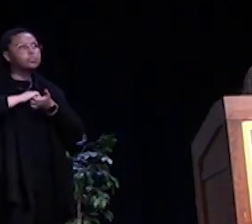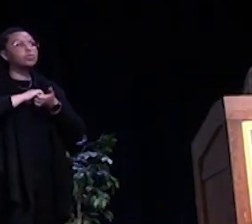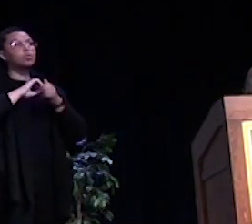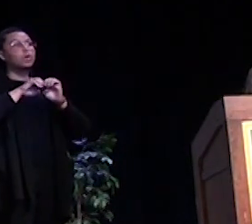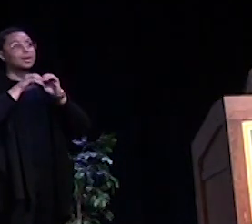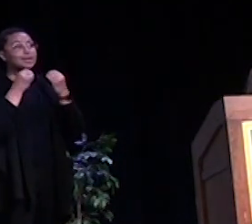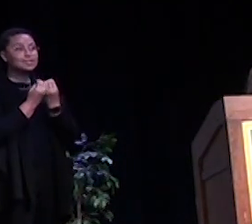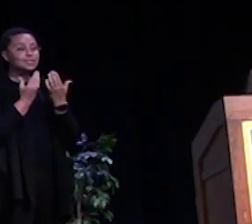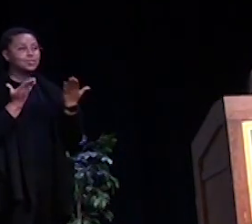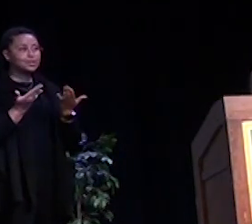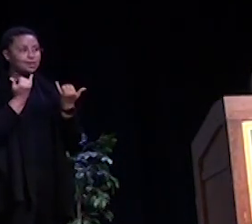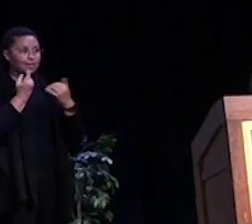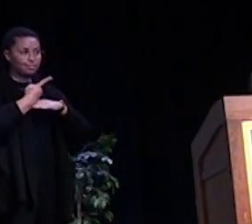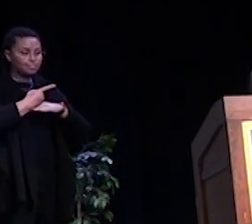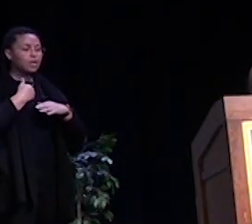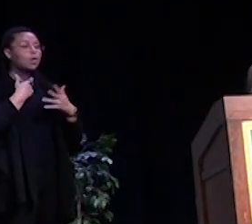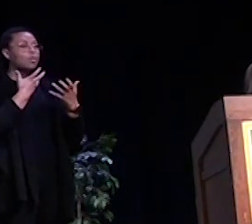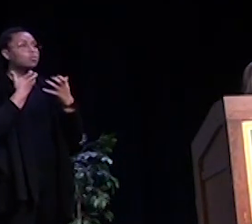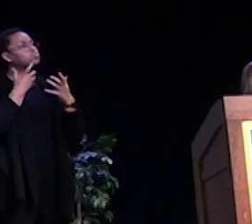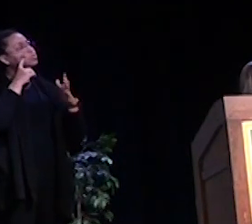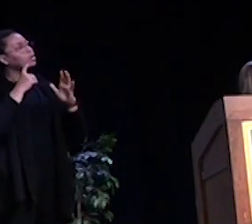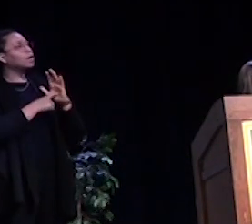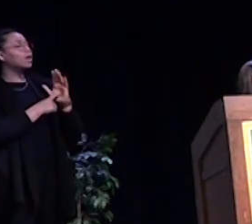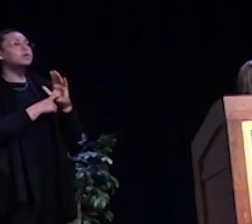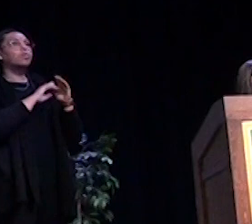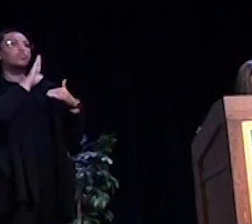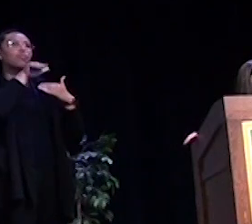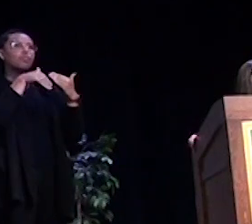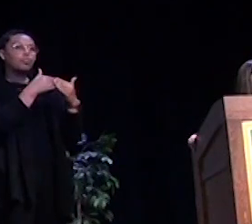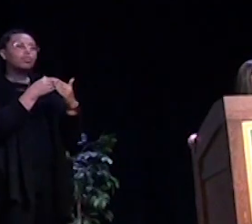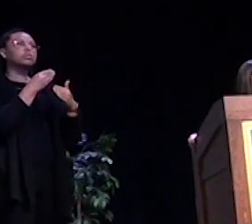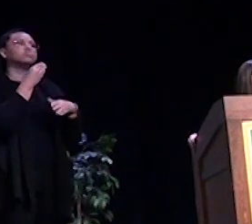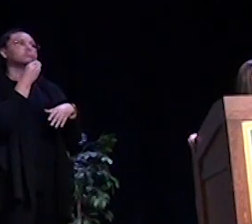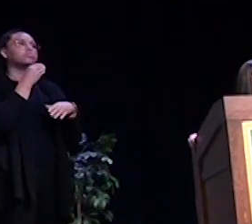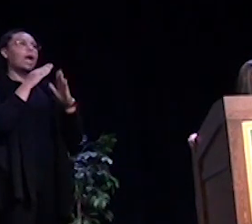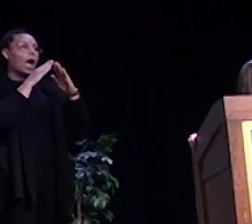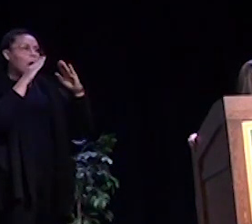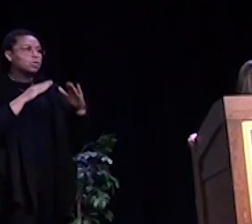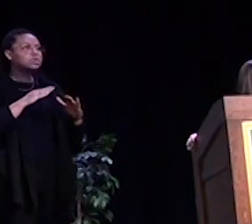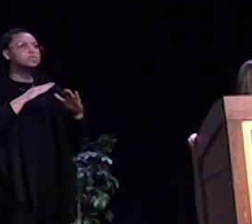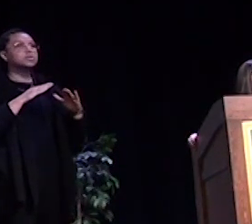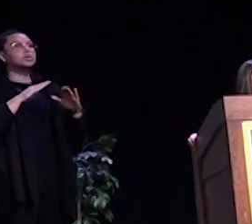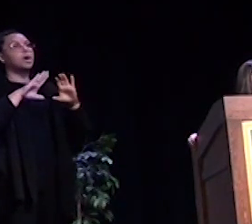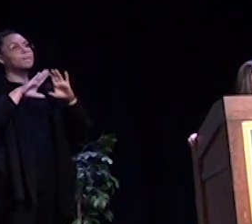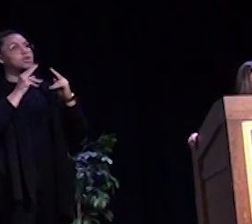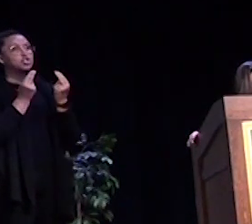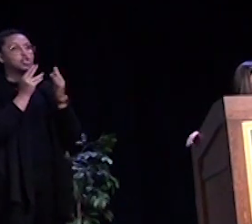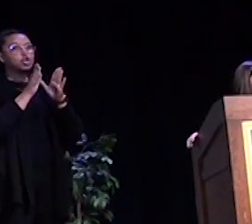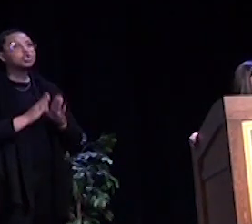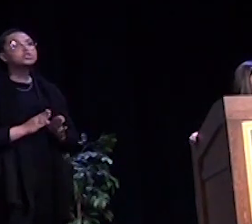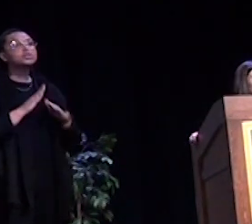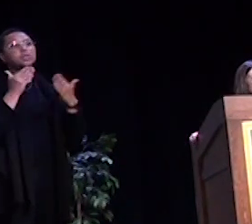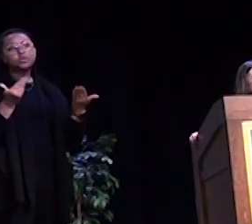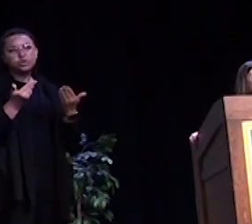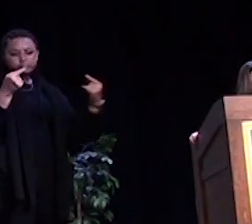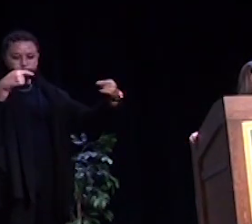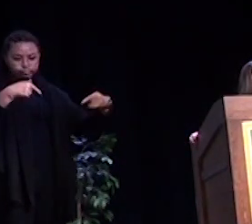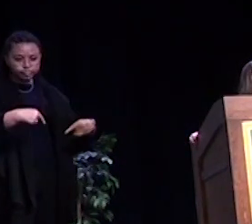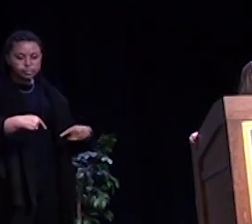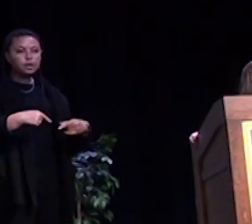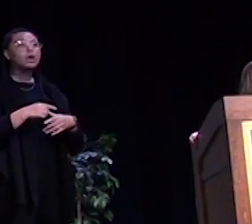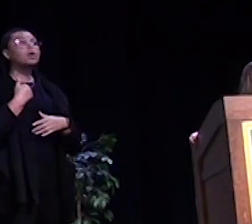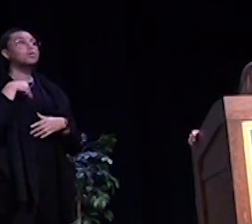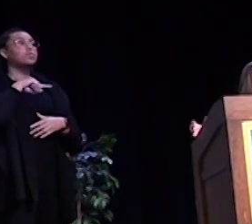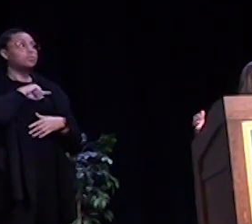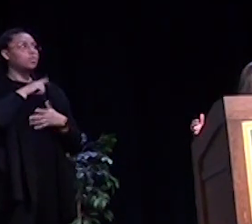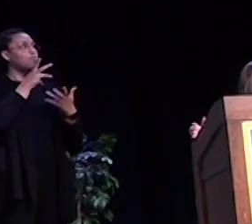here today. I'll also take this opportunity to recognize all of the housing commissioners that are here today. They also help ensure